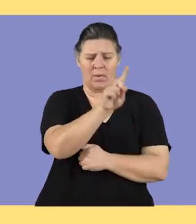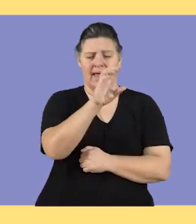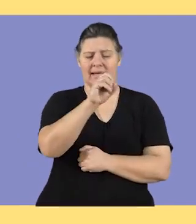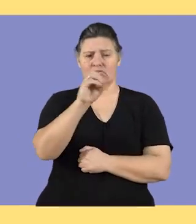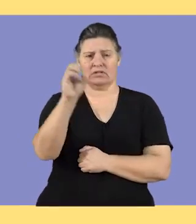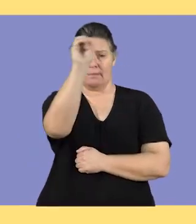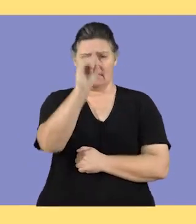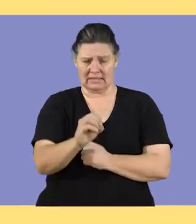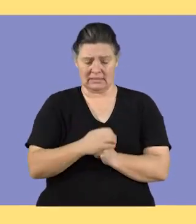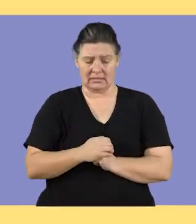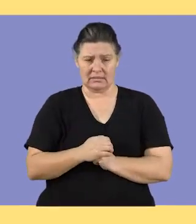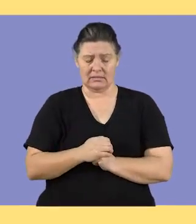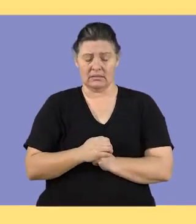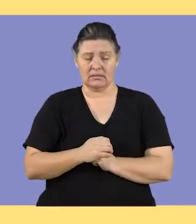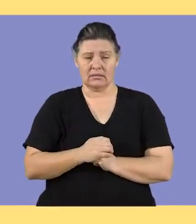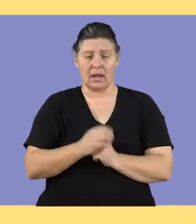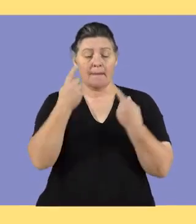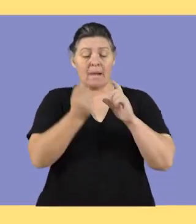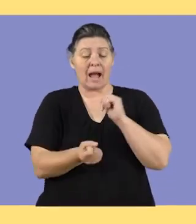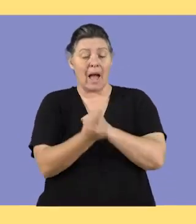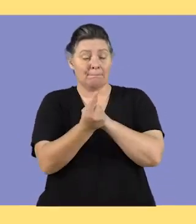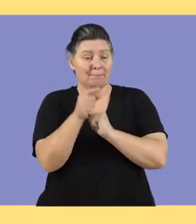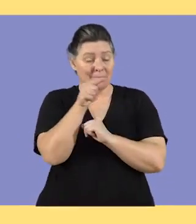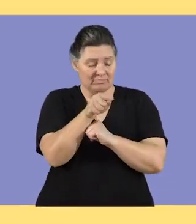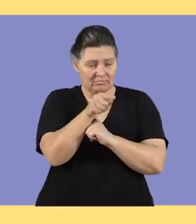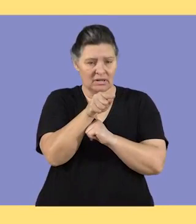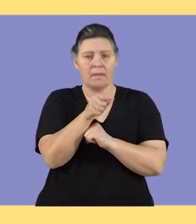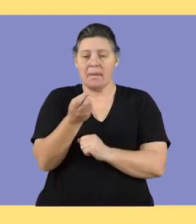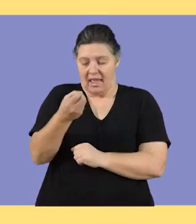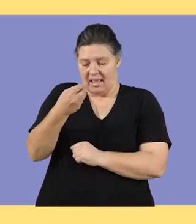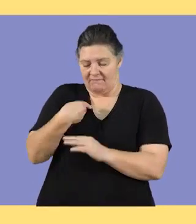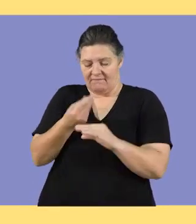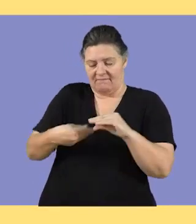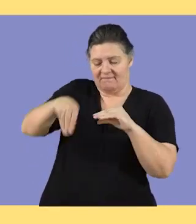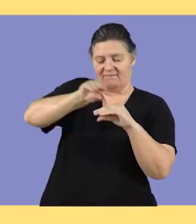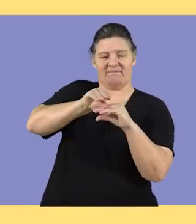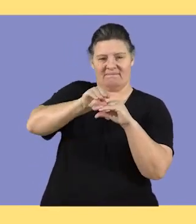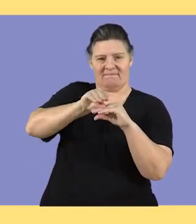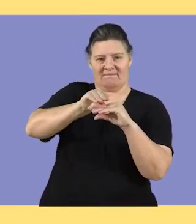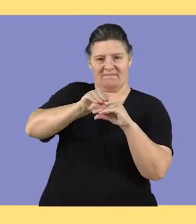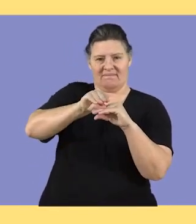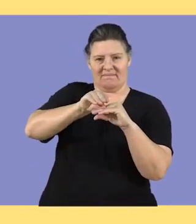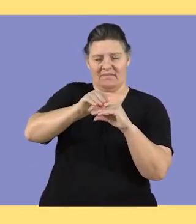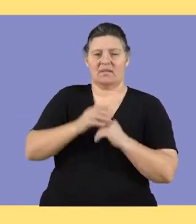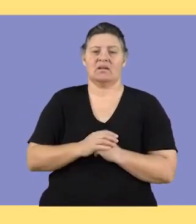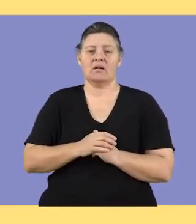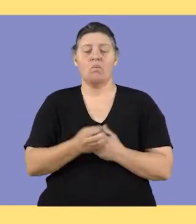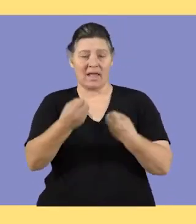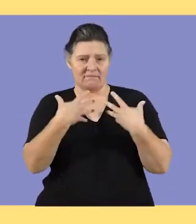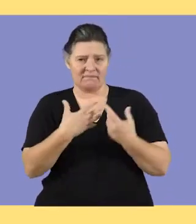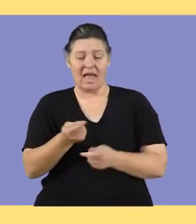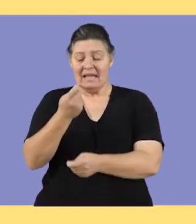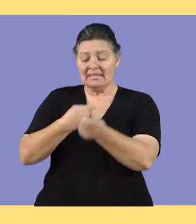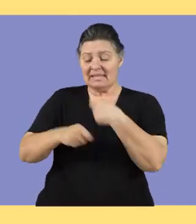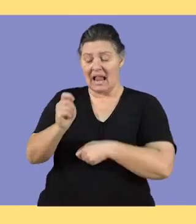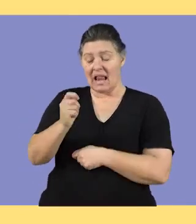be 100%. But the markup will depend on what you are given per particular question.